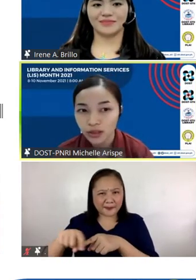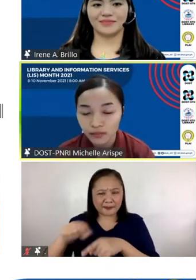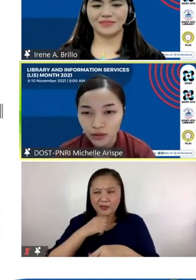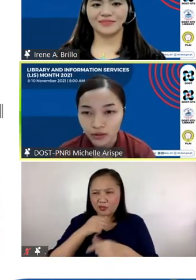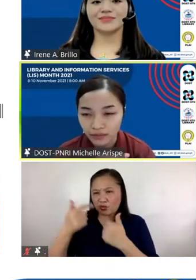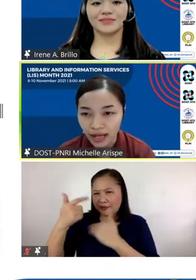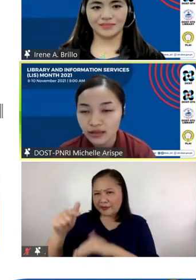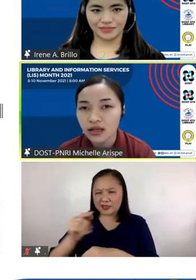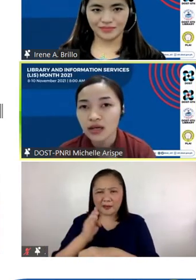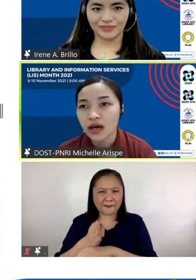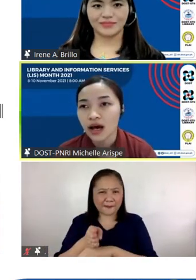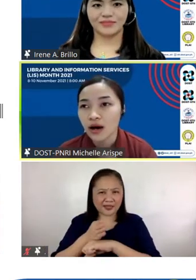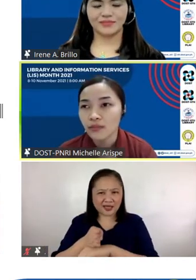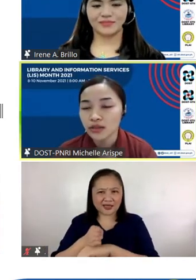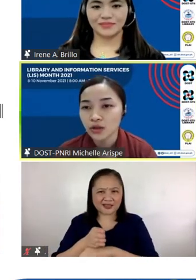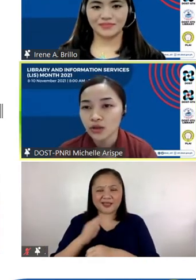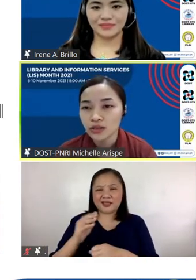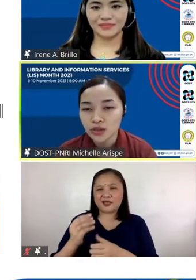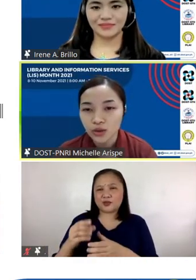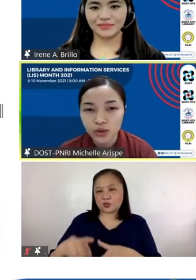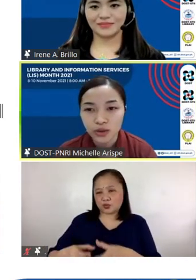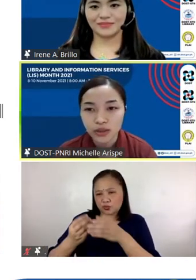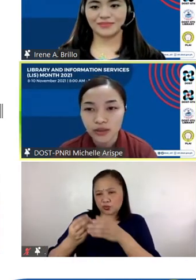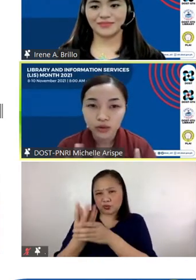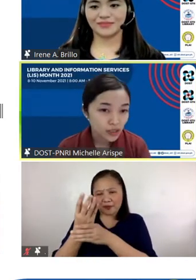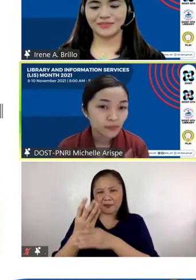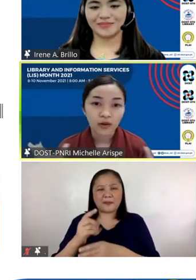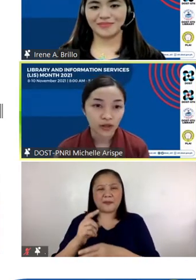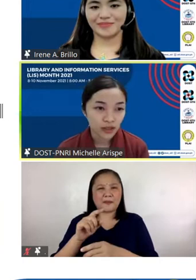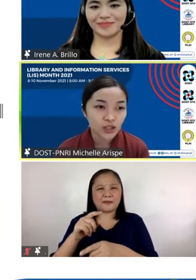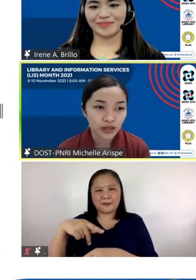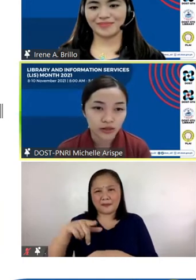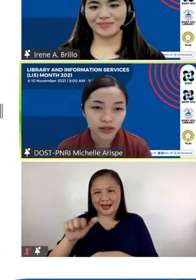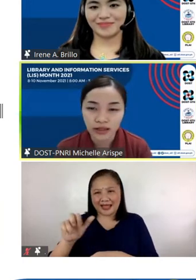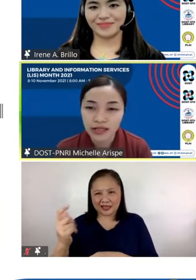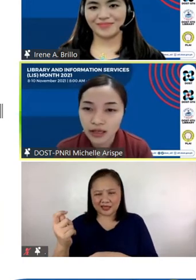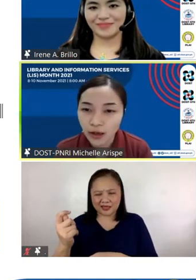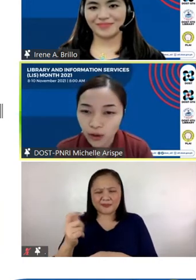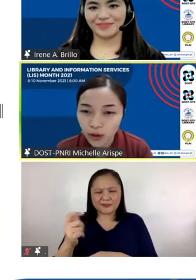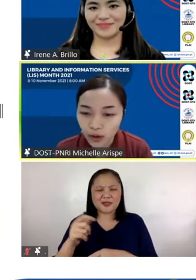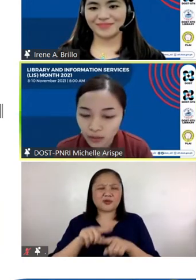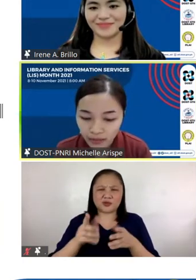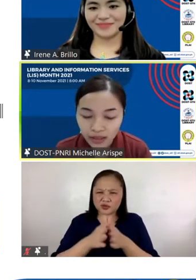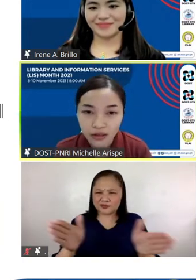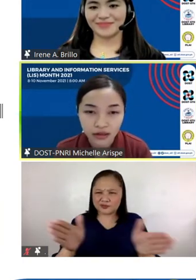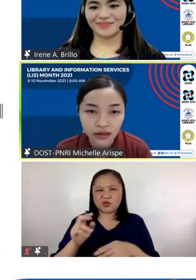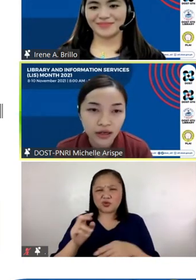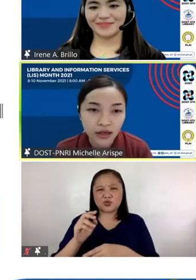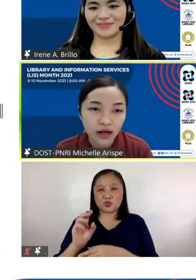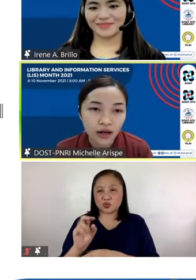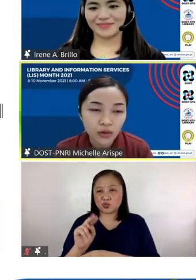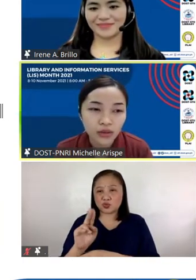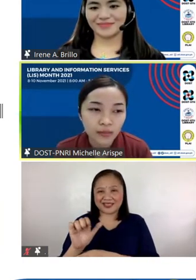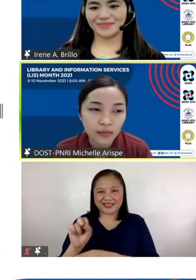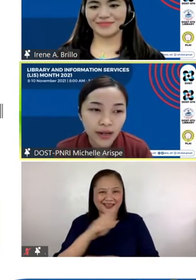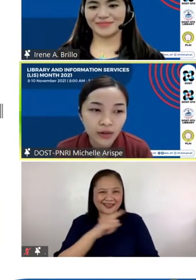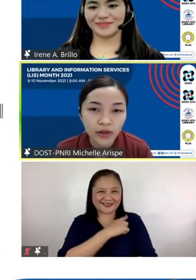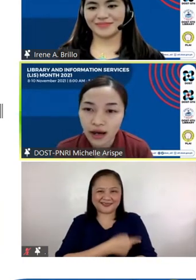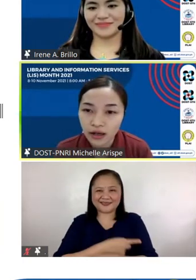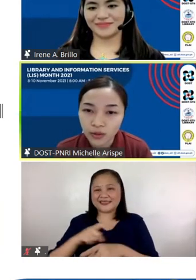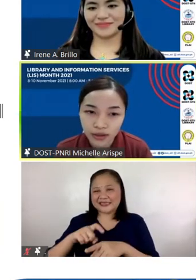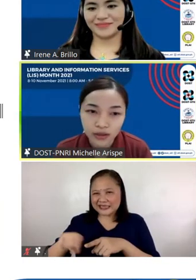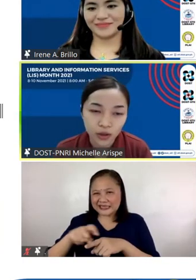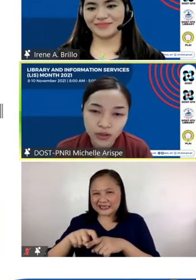Bataan Nuclear Power Plant, but also nuclear power in general. Kasi ngayon, marami na rin nuclear